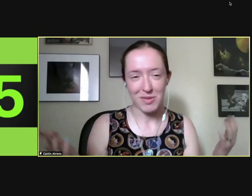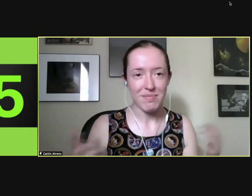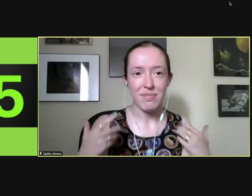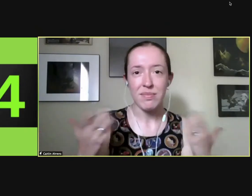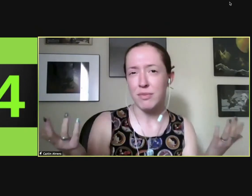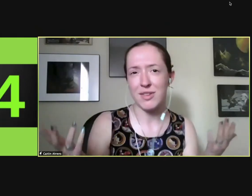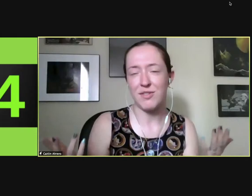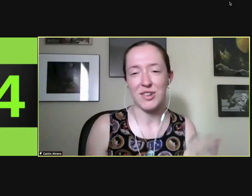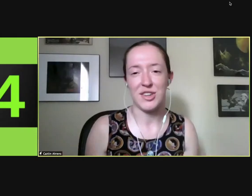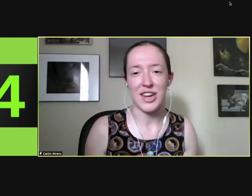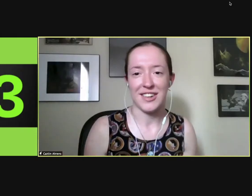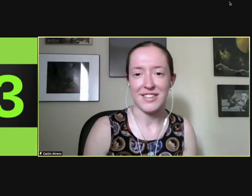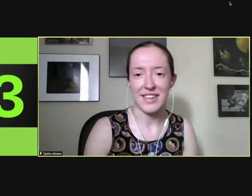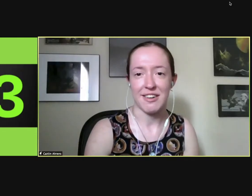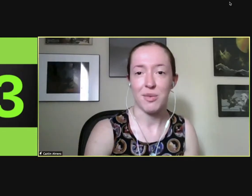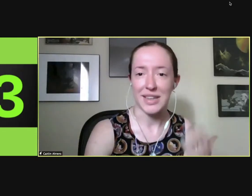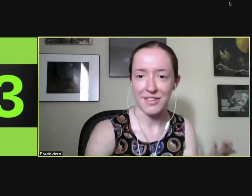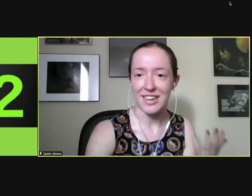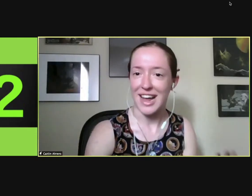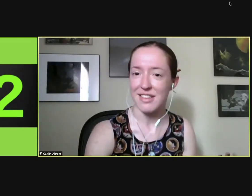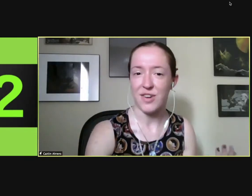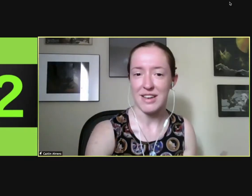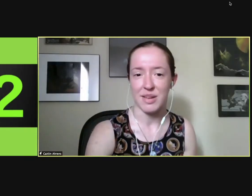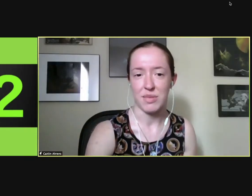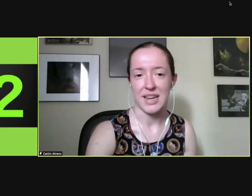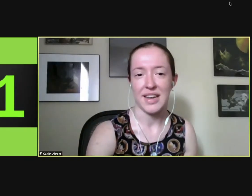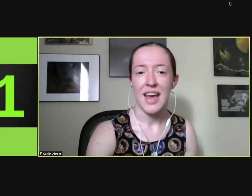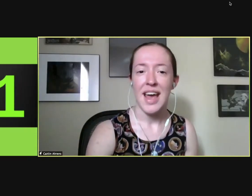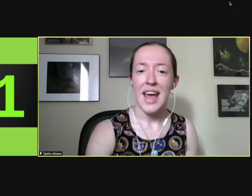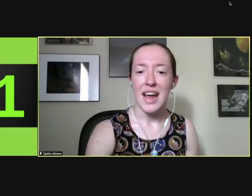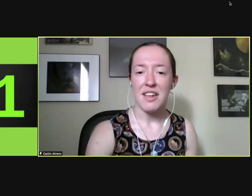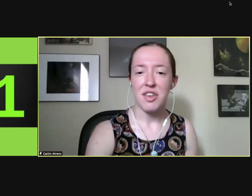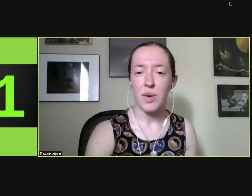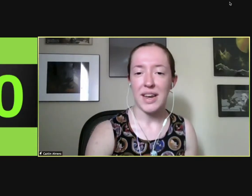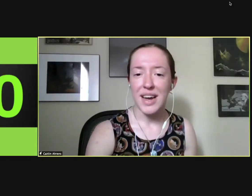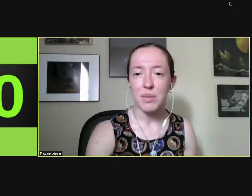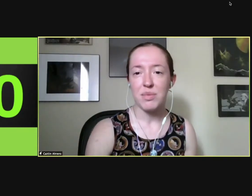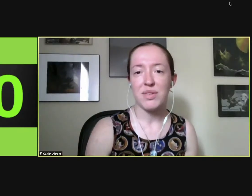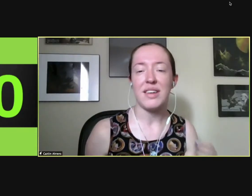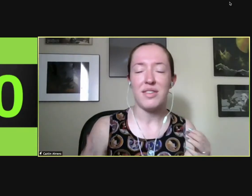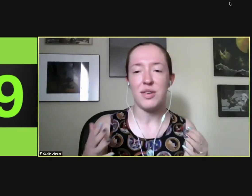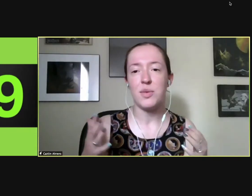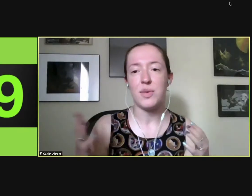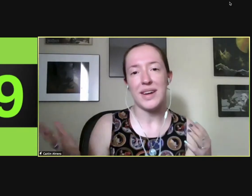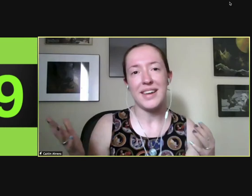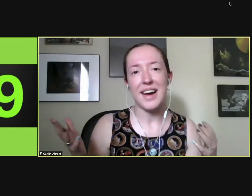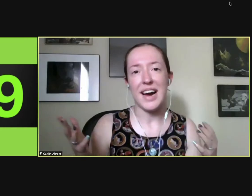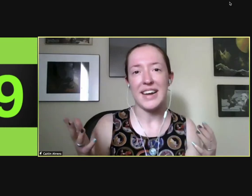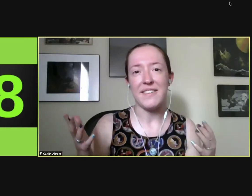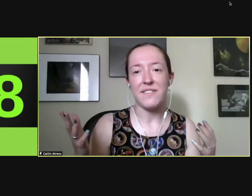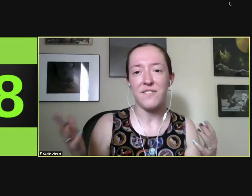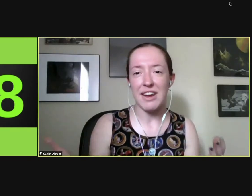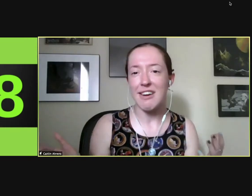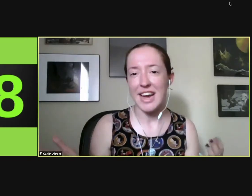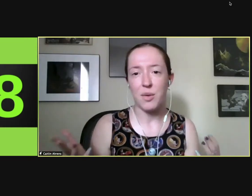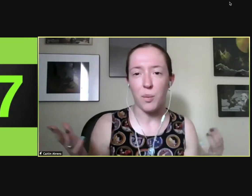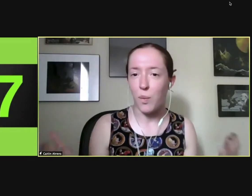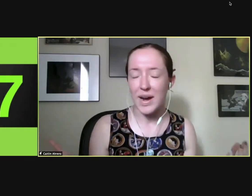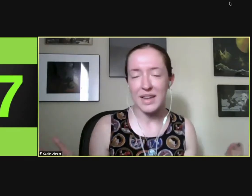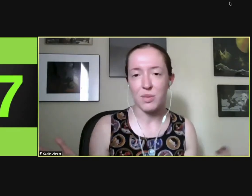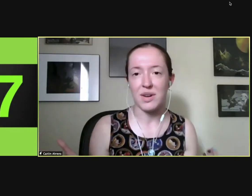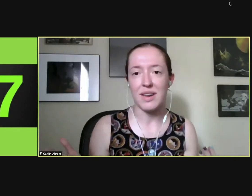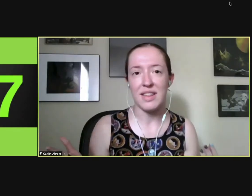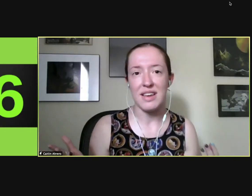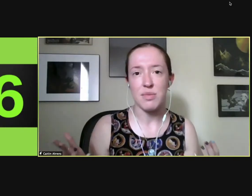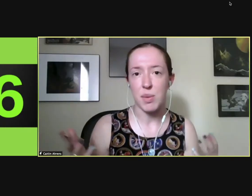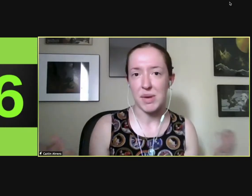or most of us are geologists here, and we love to classify something. And so when it comes to figuring out